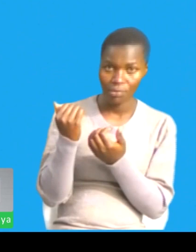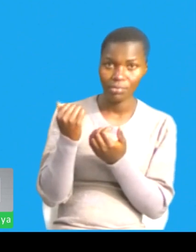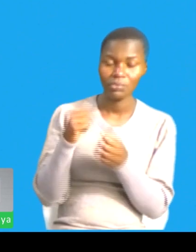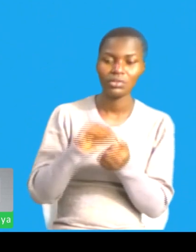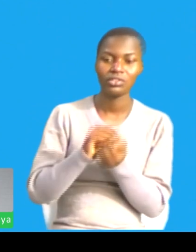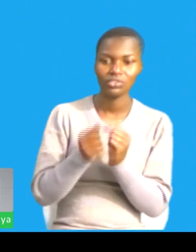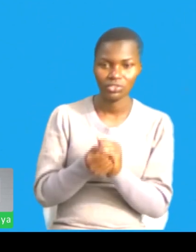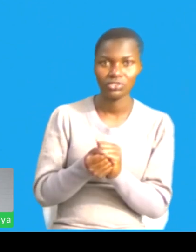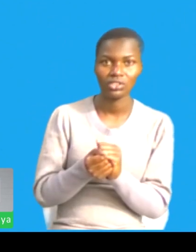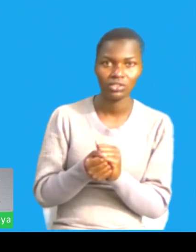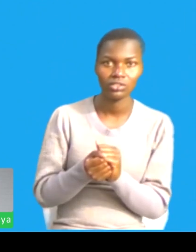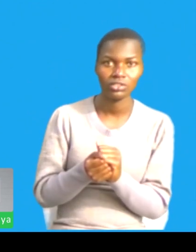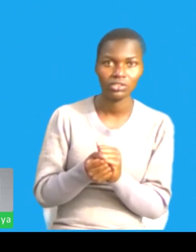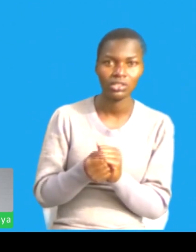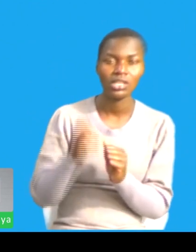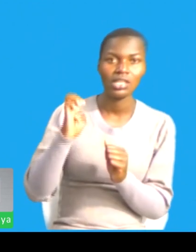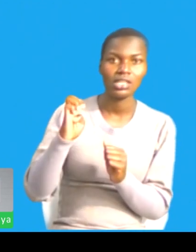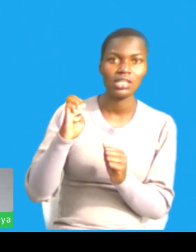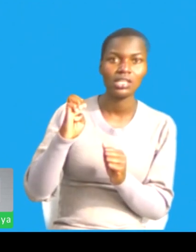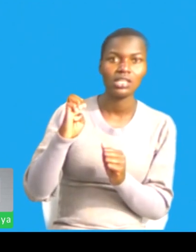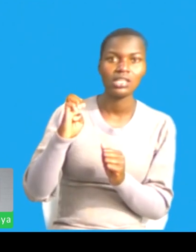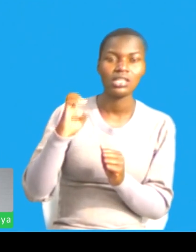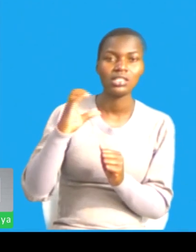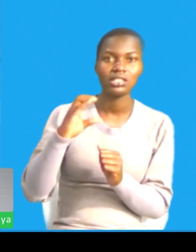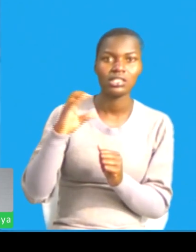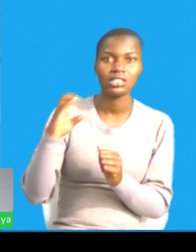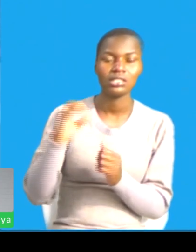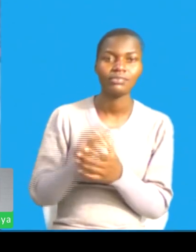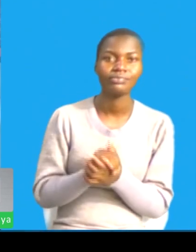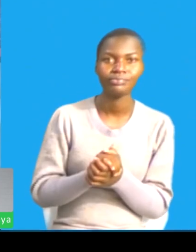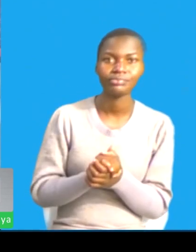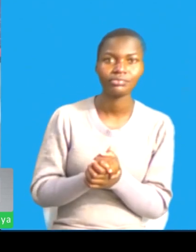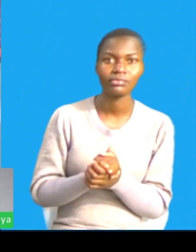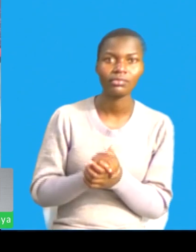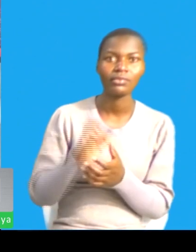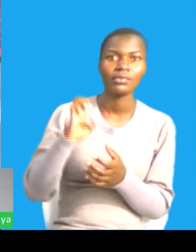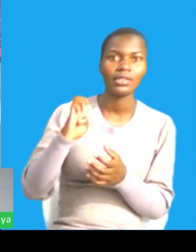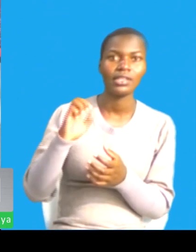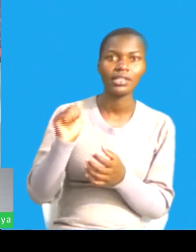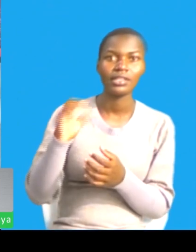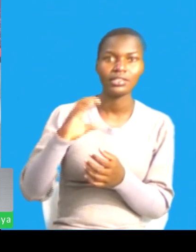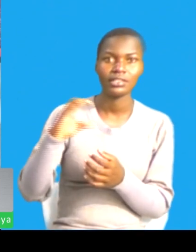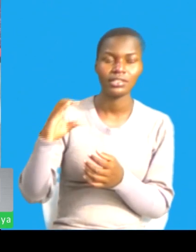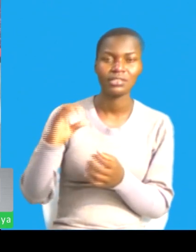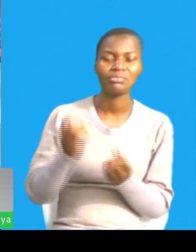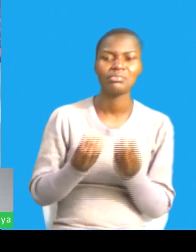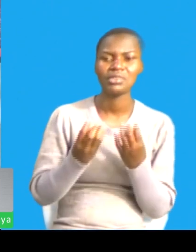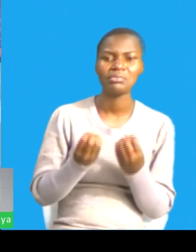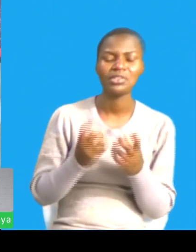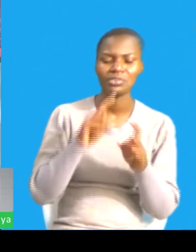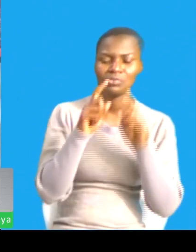EACC, should I say, state of the EACC, kwa sababu EACC kuna vitu mingi sana tunaulizana